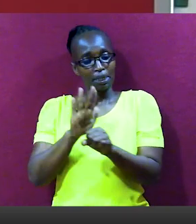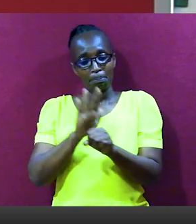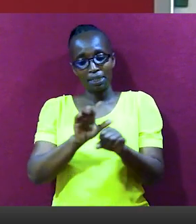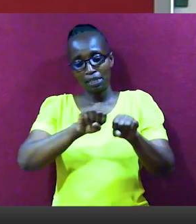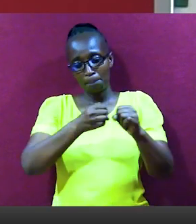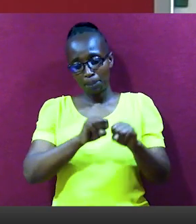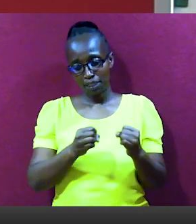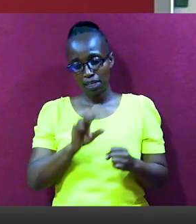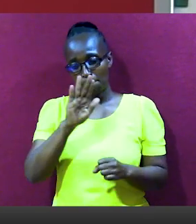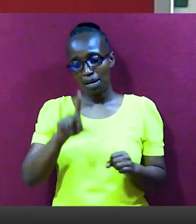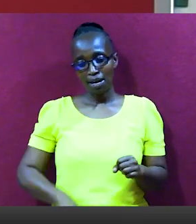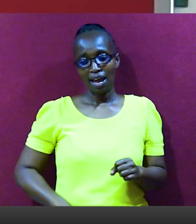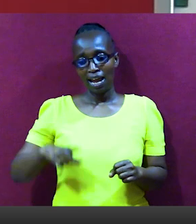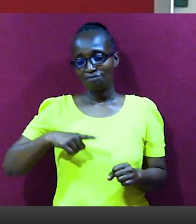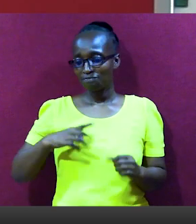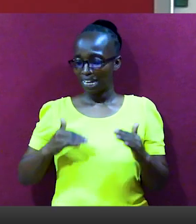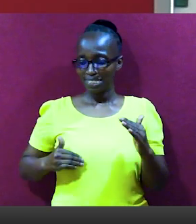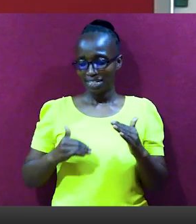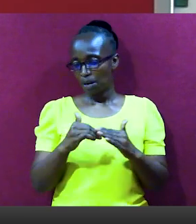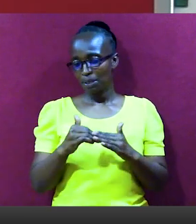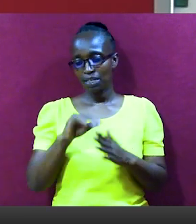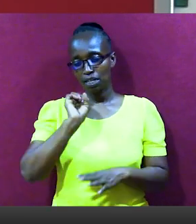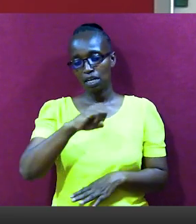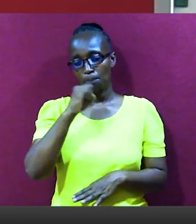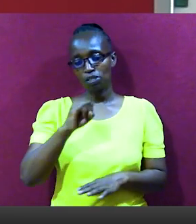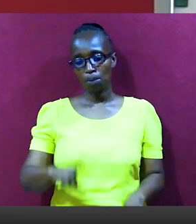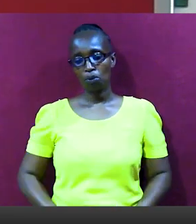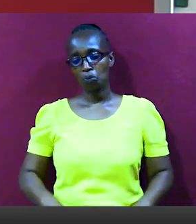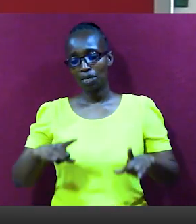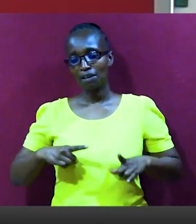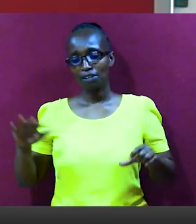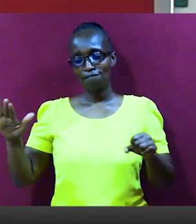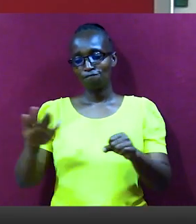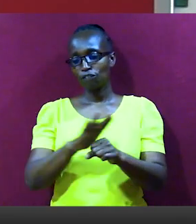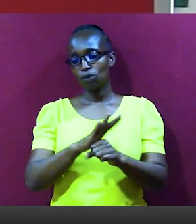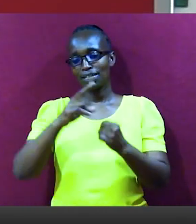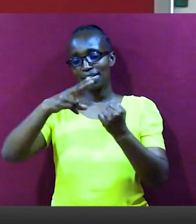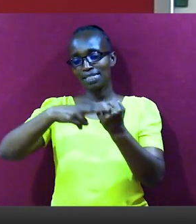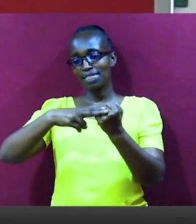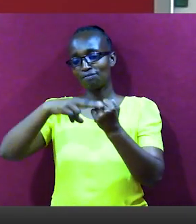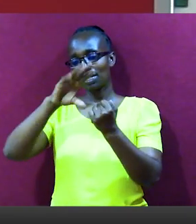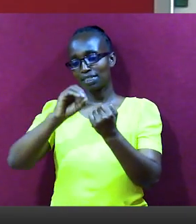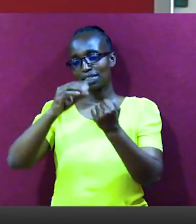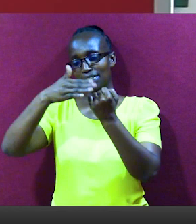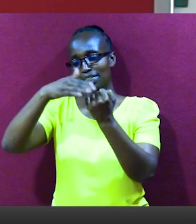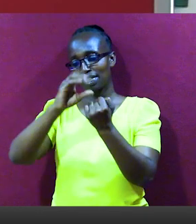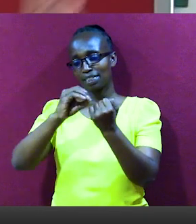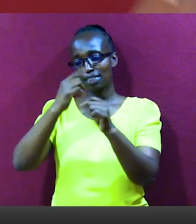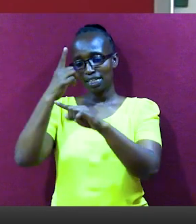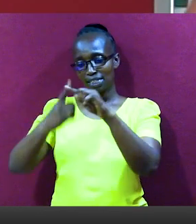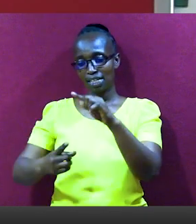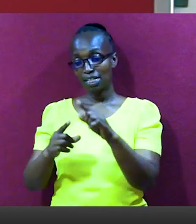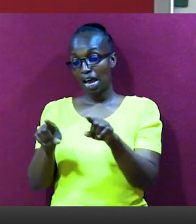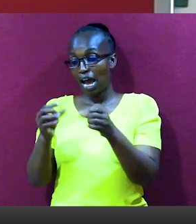and the third type, where they have so many breaks, unfortunately their lifespan may be limited. They may not be able to live